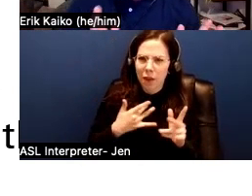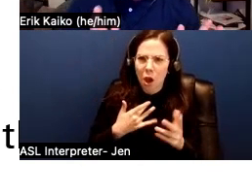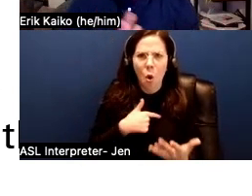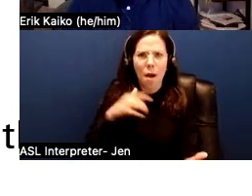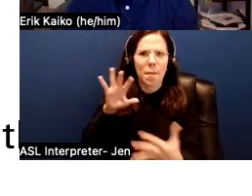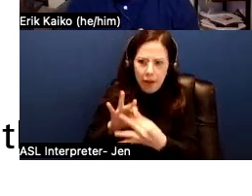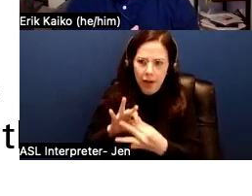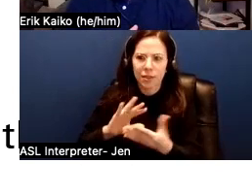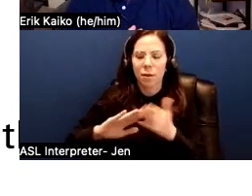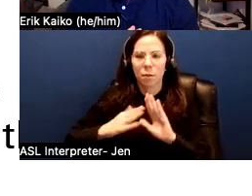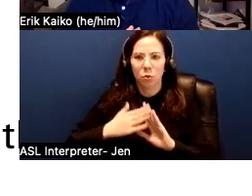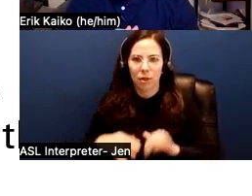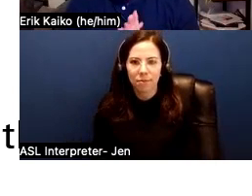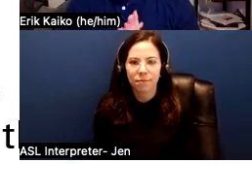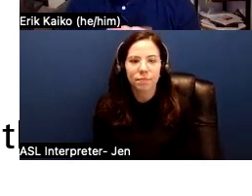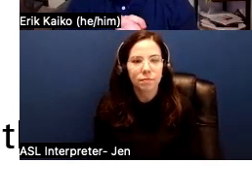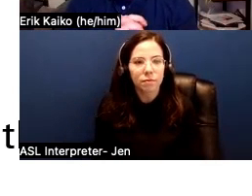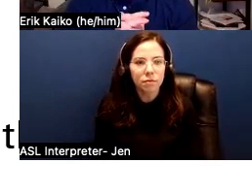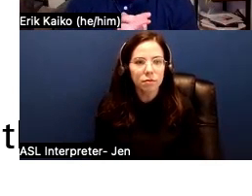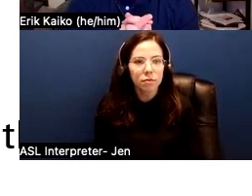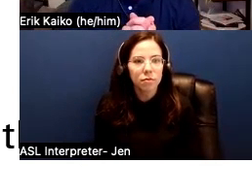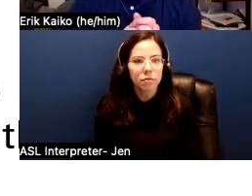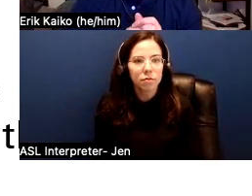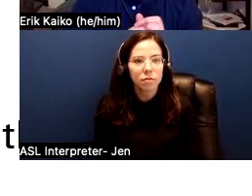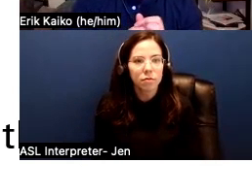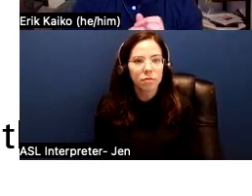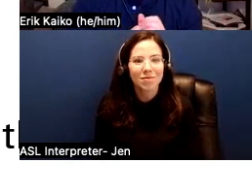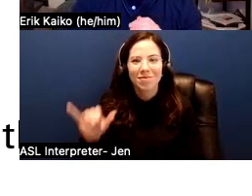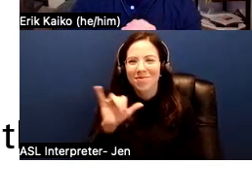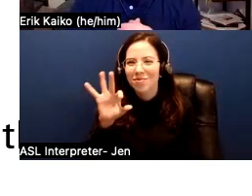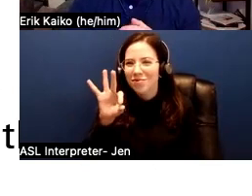community. There's also that FOMO factor, right? If you